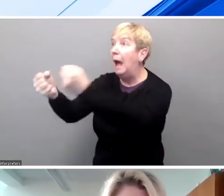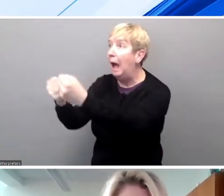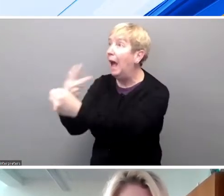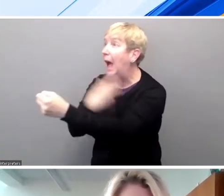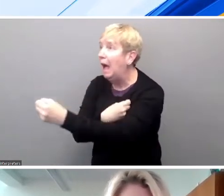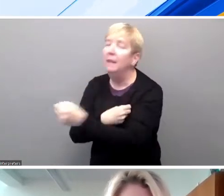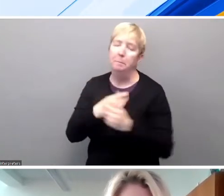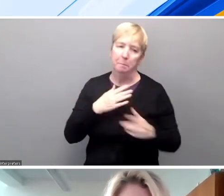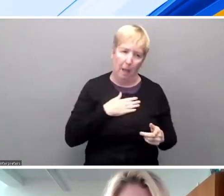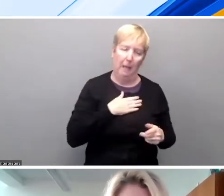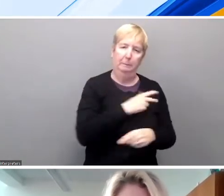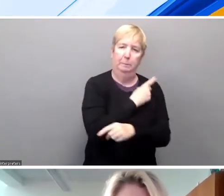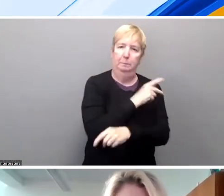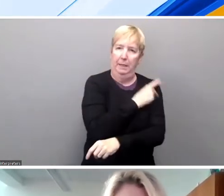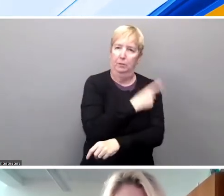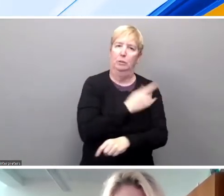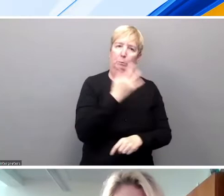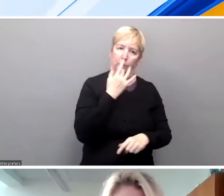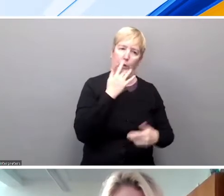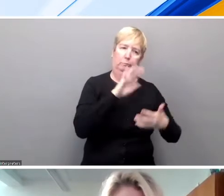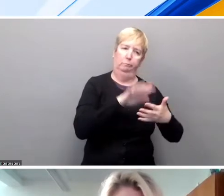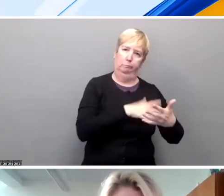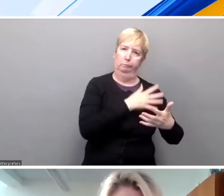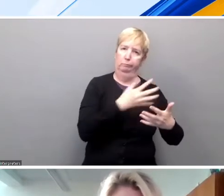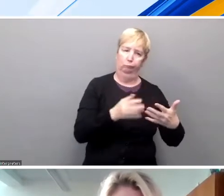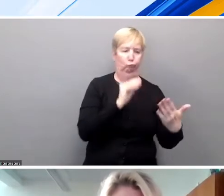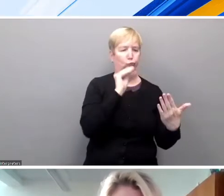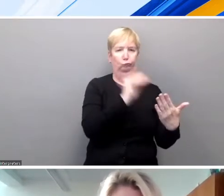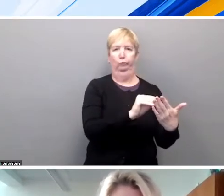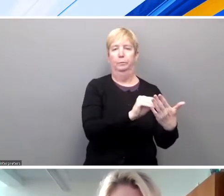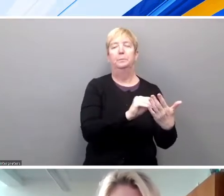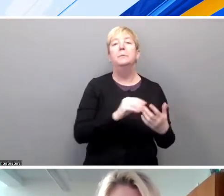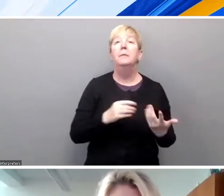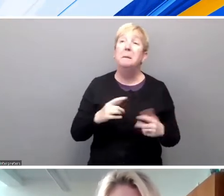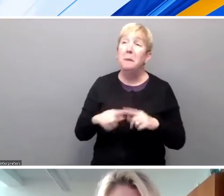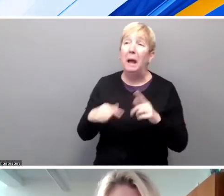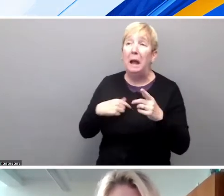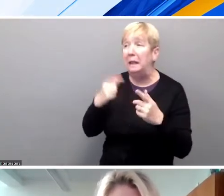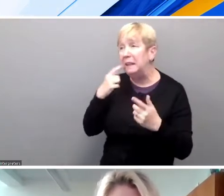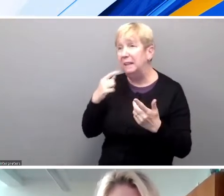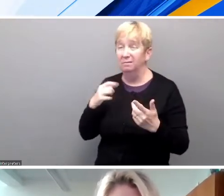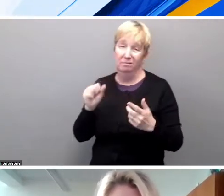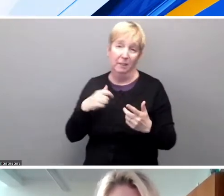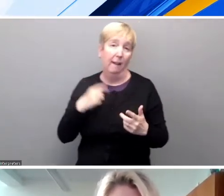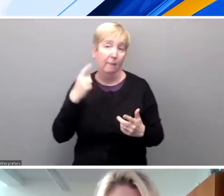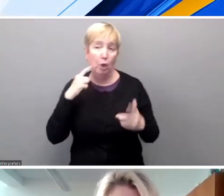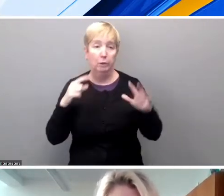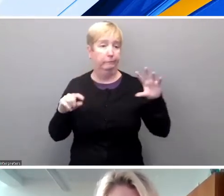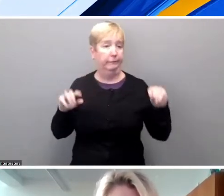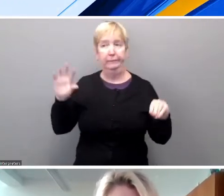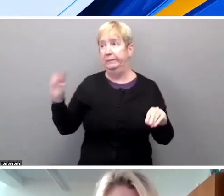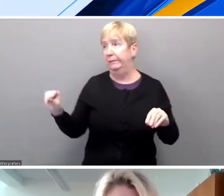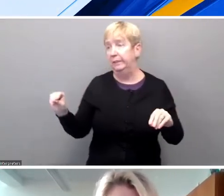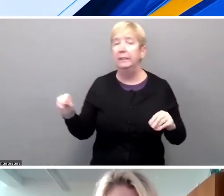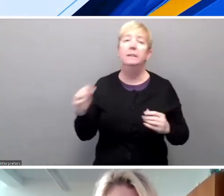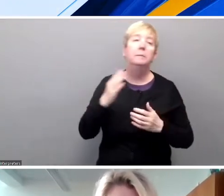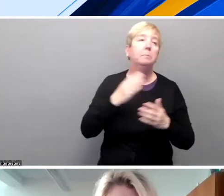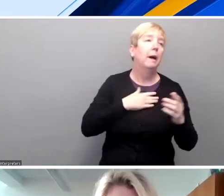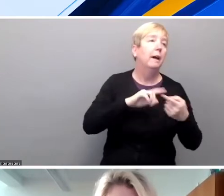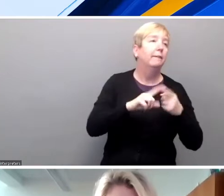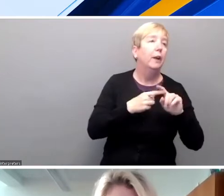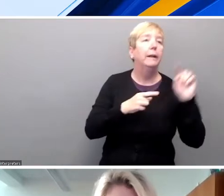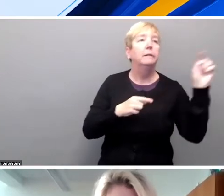described between the two is about 50-50. I have gotten calls from friends who